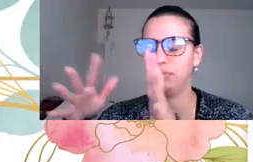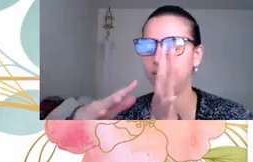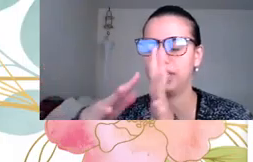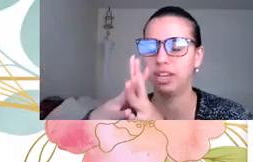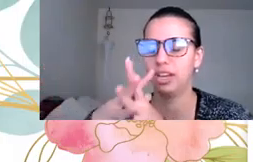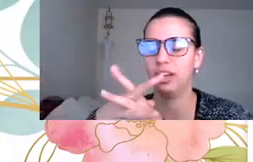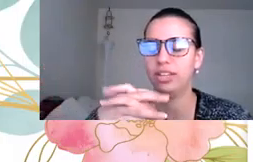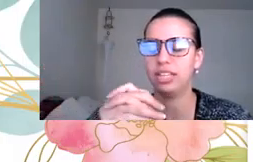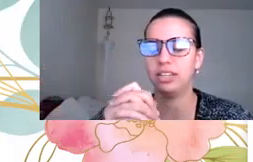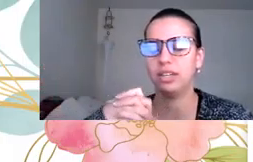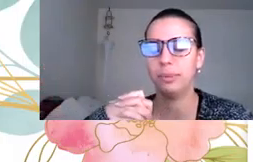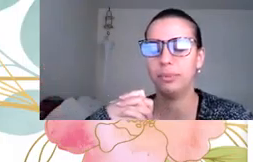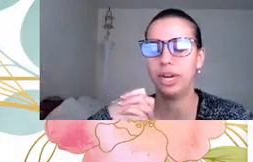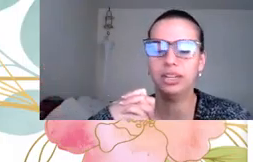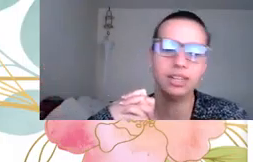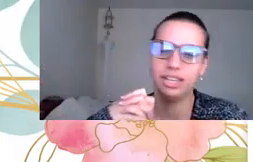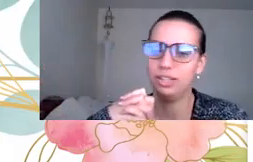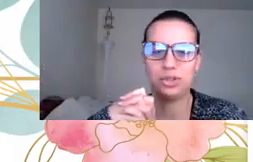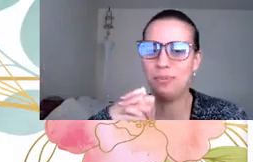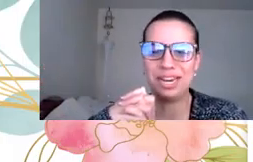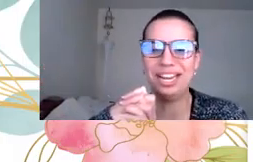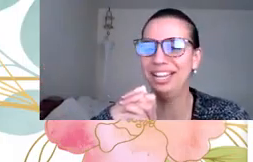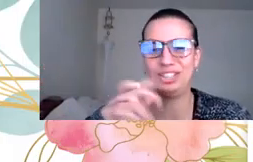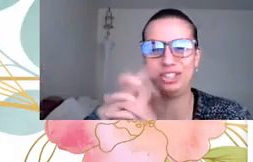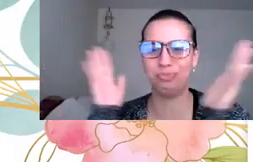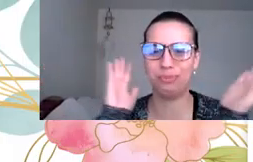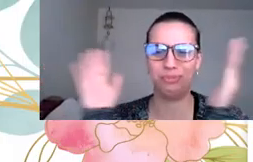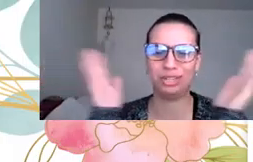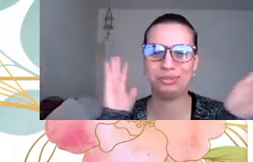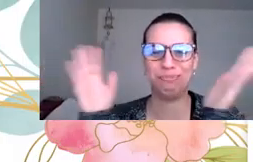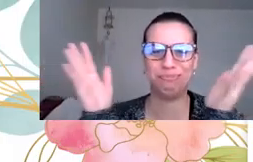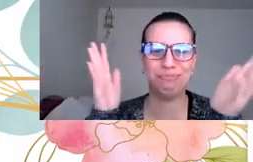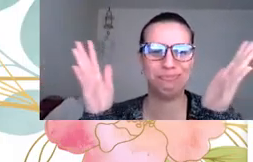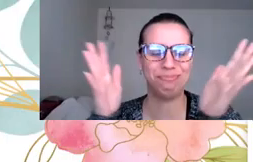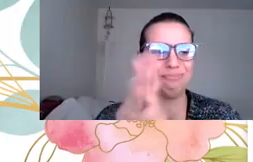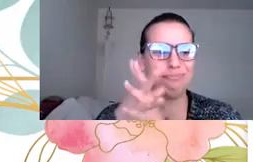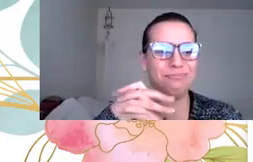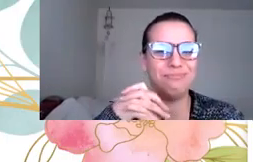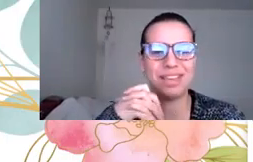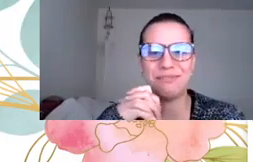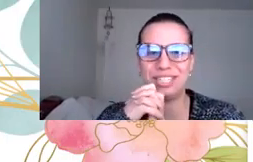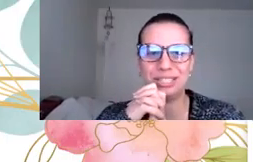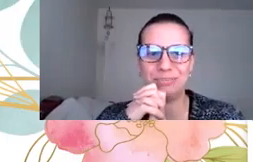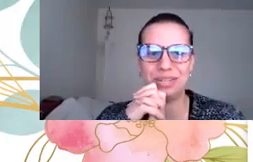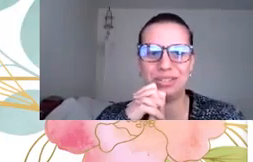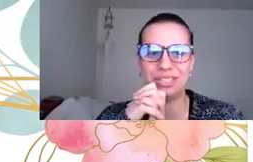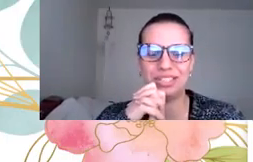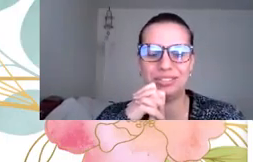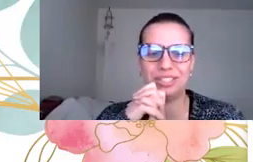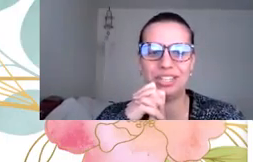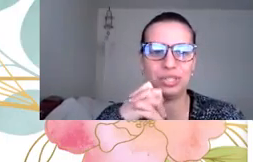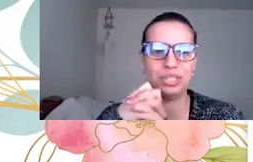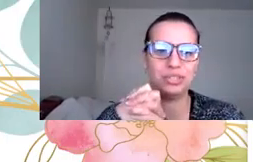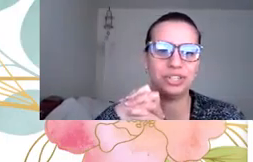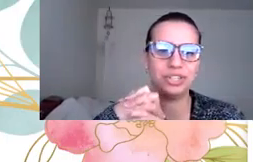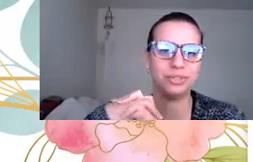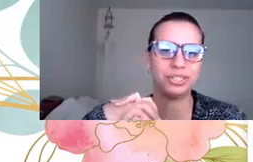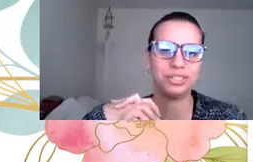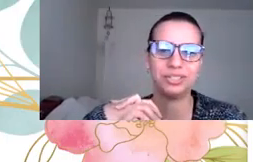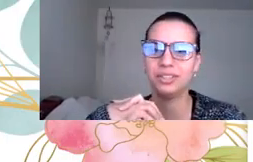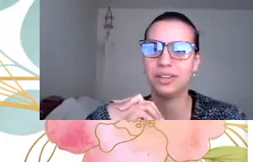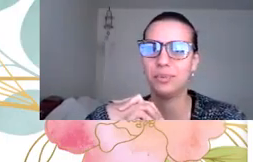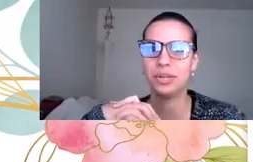when I took French, like, oh, that's going to hurt my brain. It's too many to try to make phrases, but it was interesting to hear